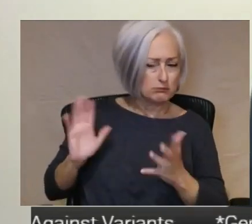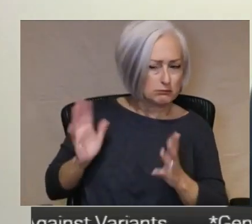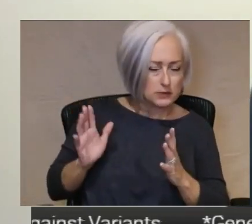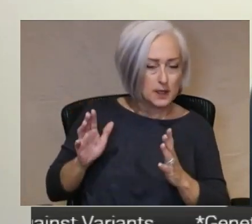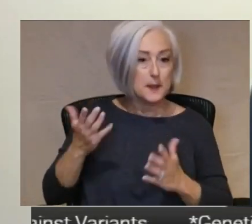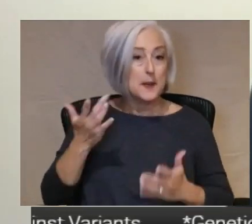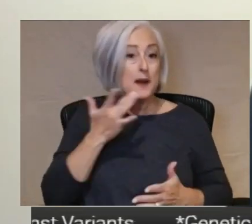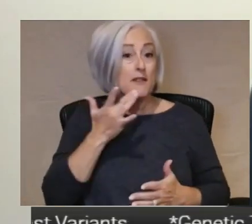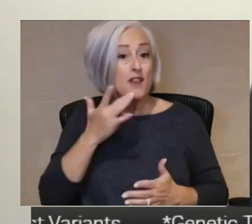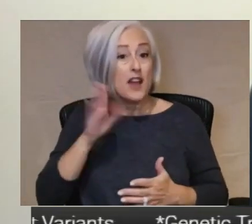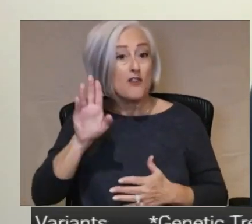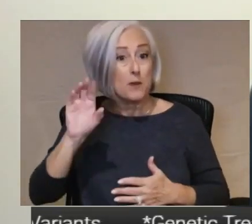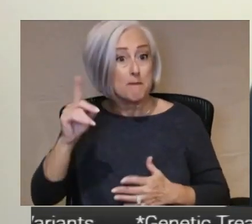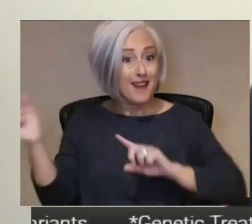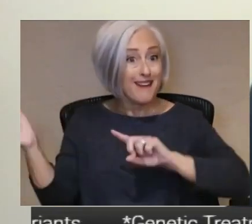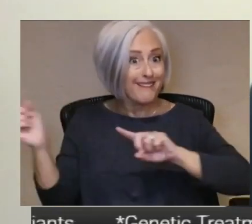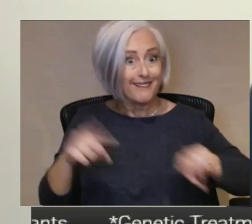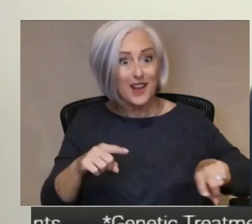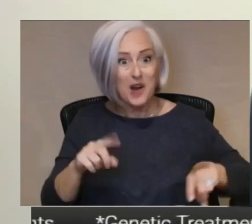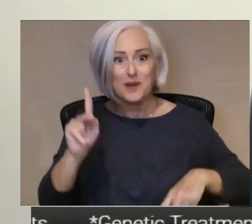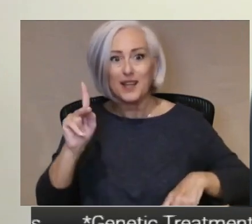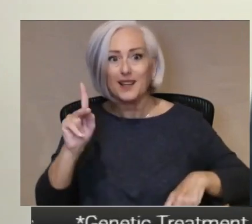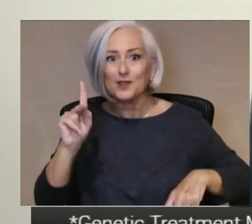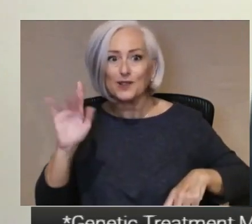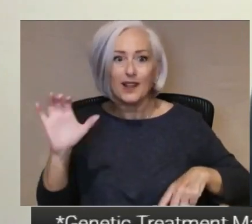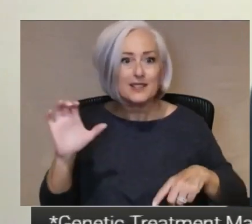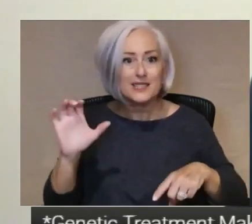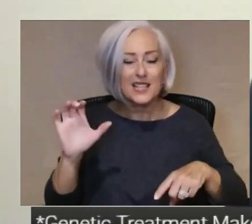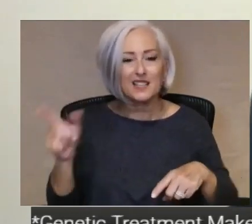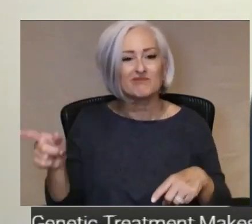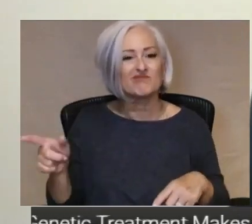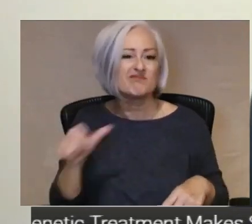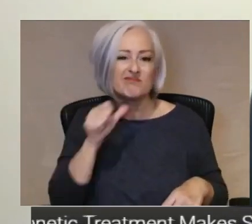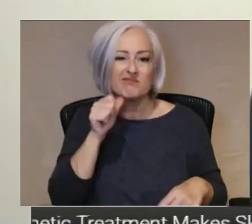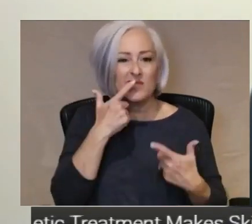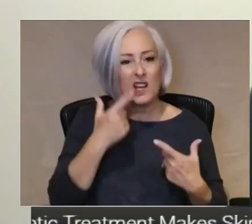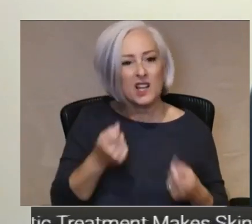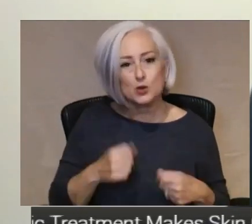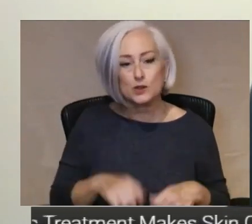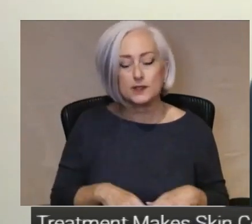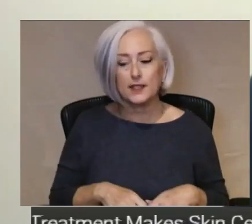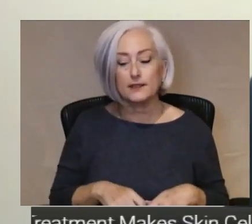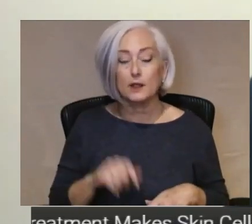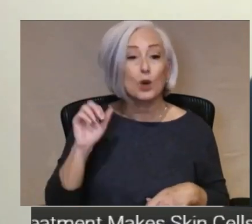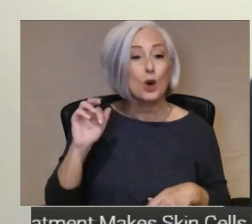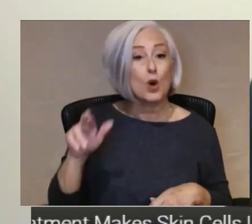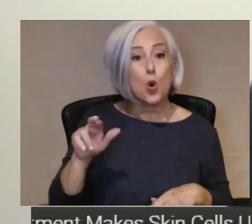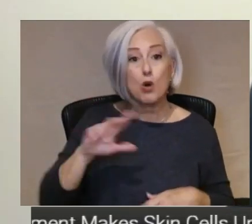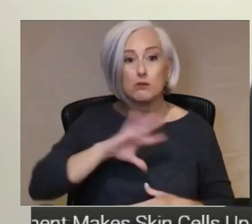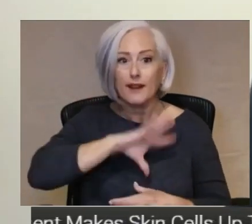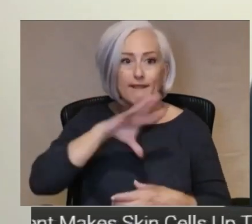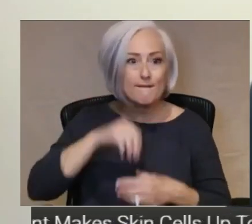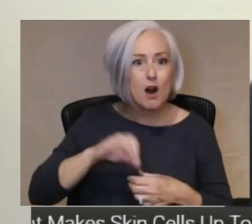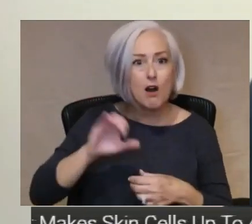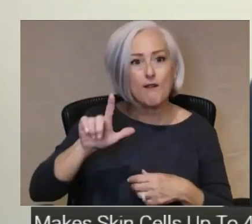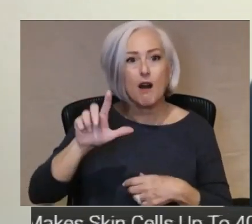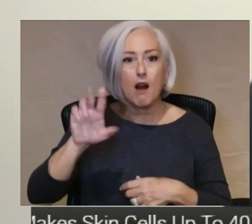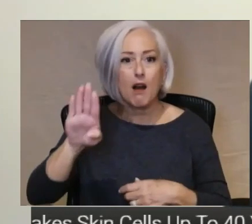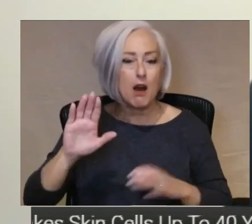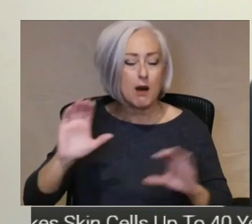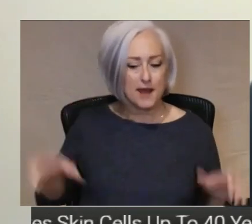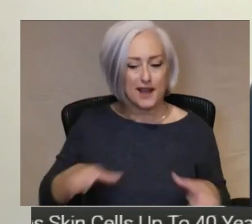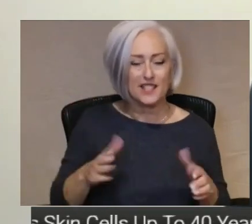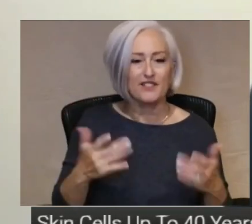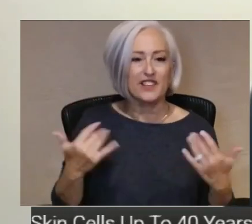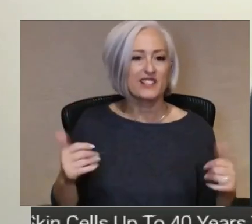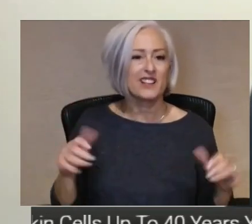is coming to town or something, and they just don't seem to care about that at all. If they were formerly engaged in any clubs or sports or activities, and now they just kind of